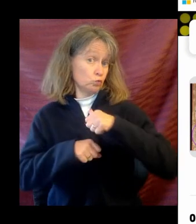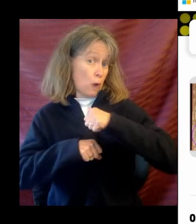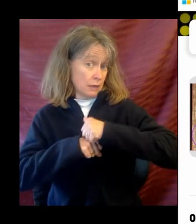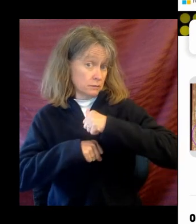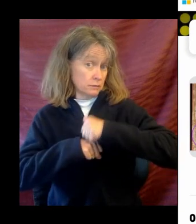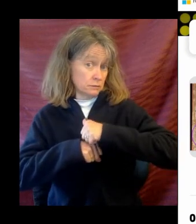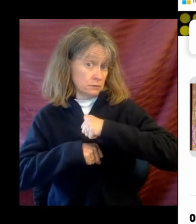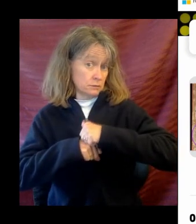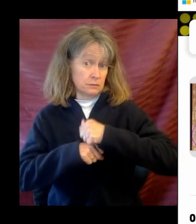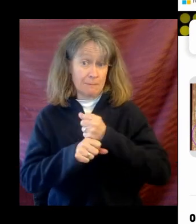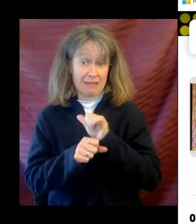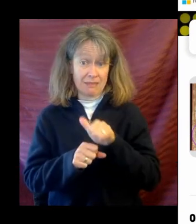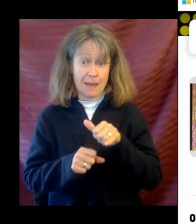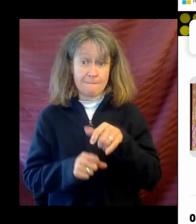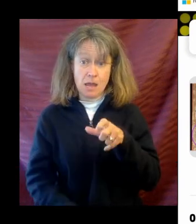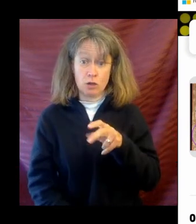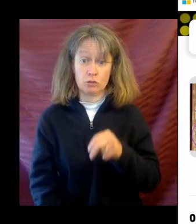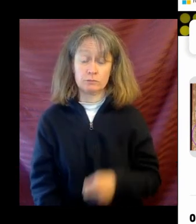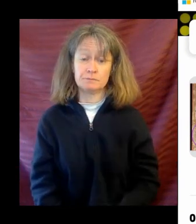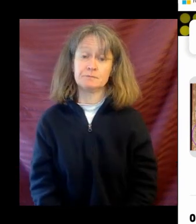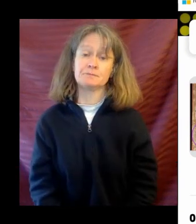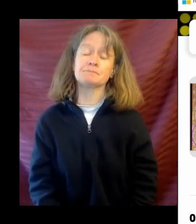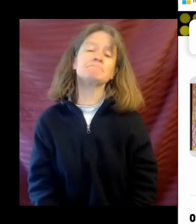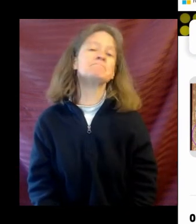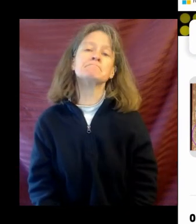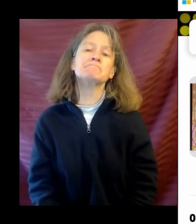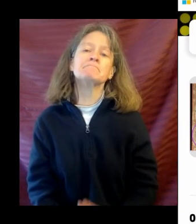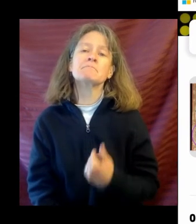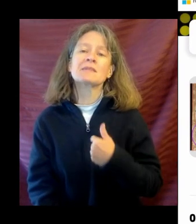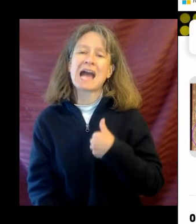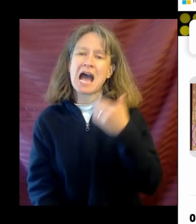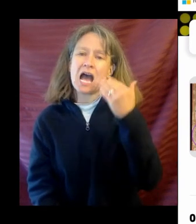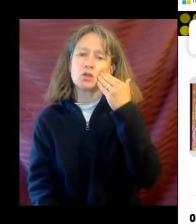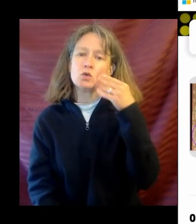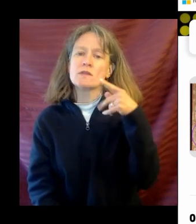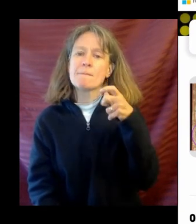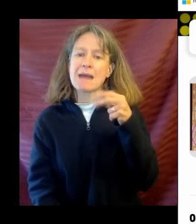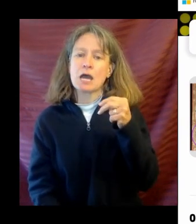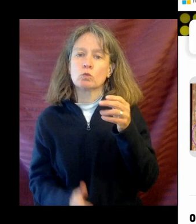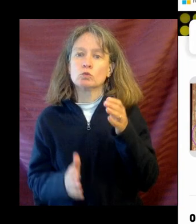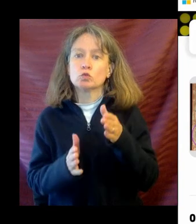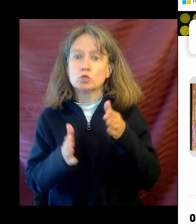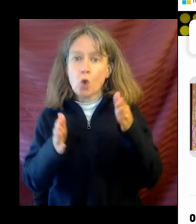pattern. I knew the pattern was growing because,